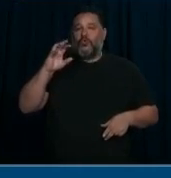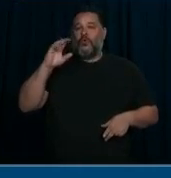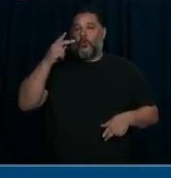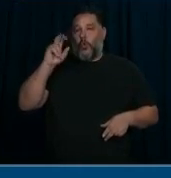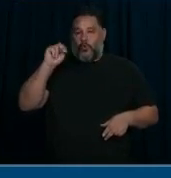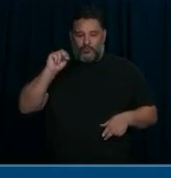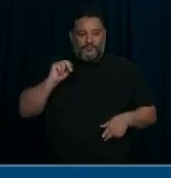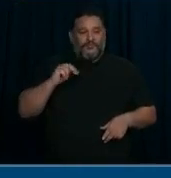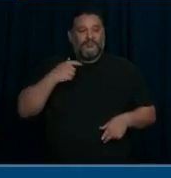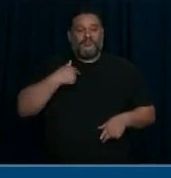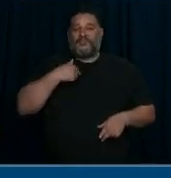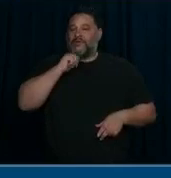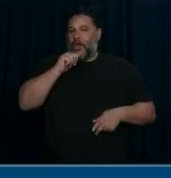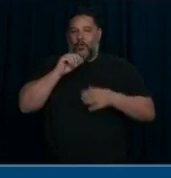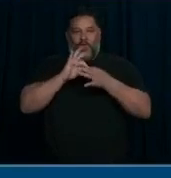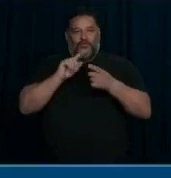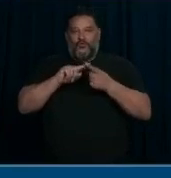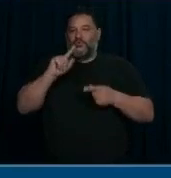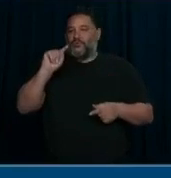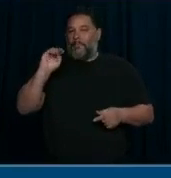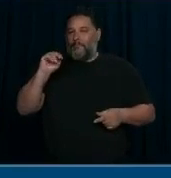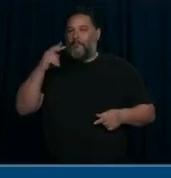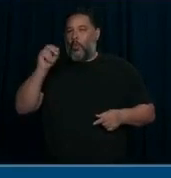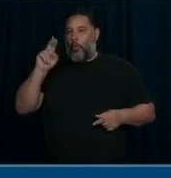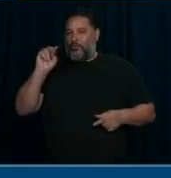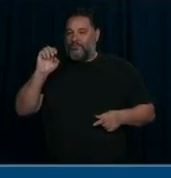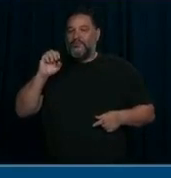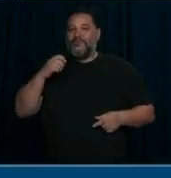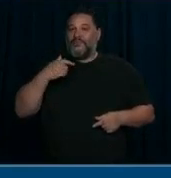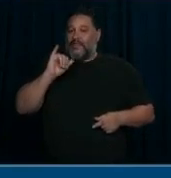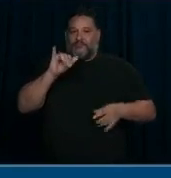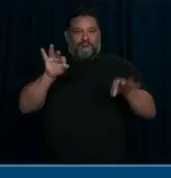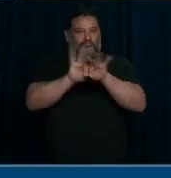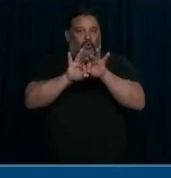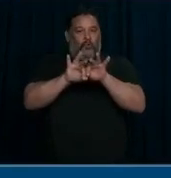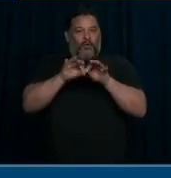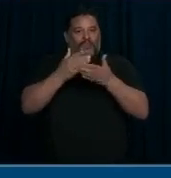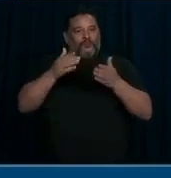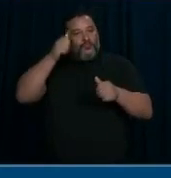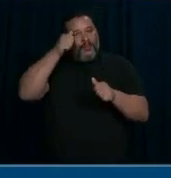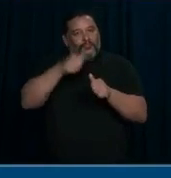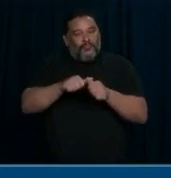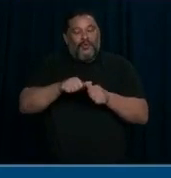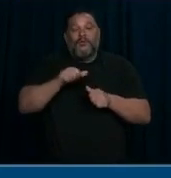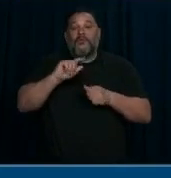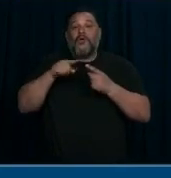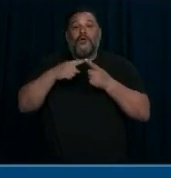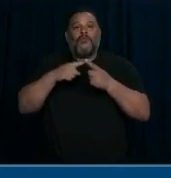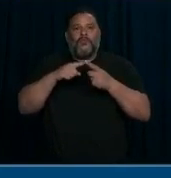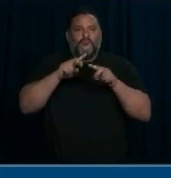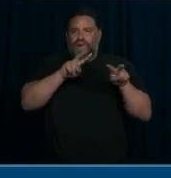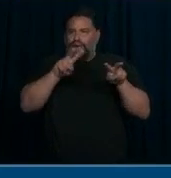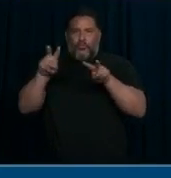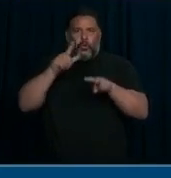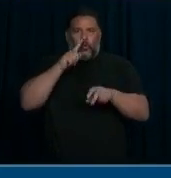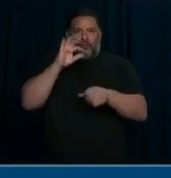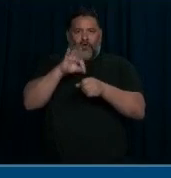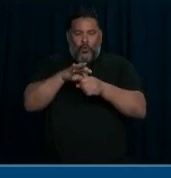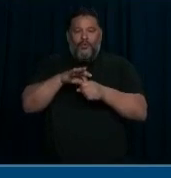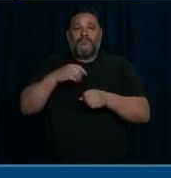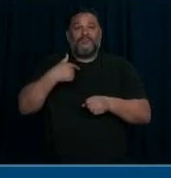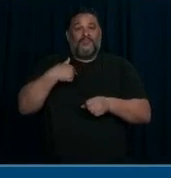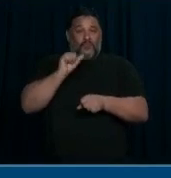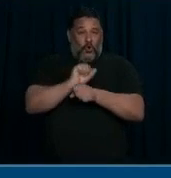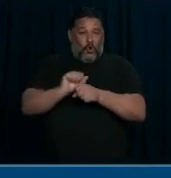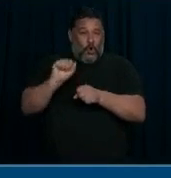not related to Tom Horn. That is a critically important thing to remember when looking at who to vote for. I'm